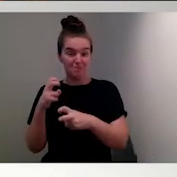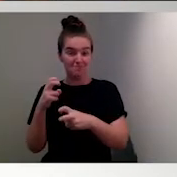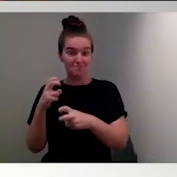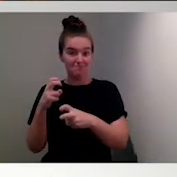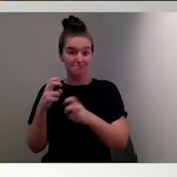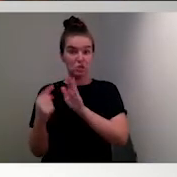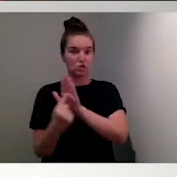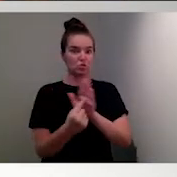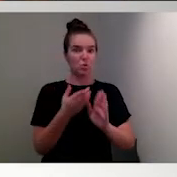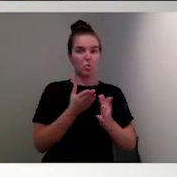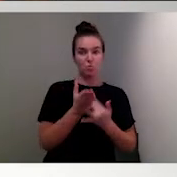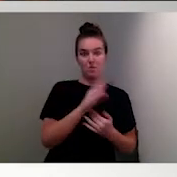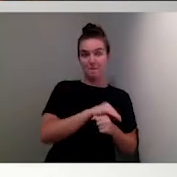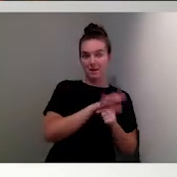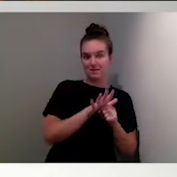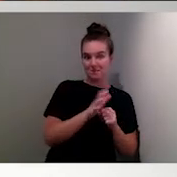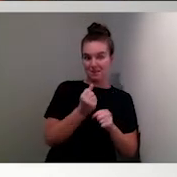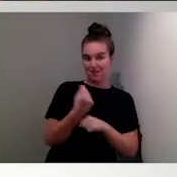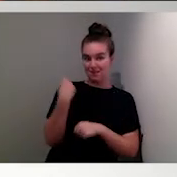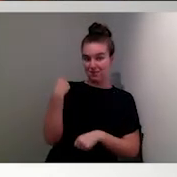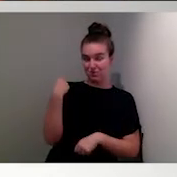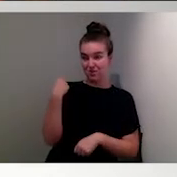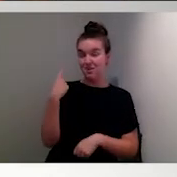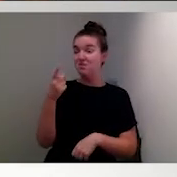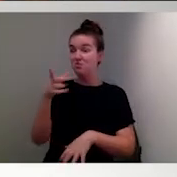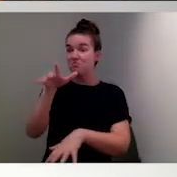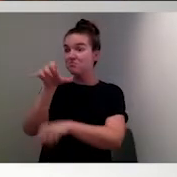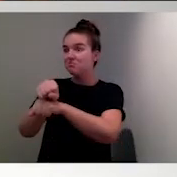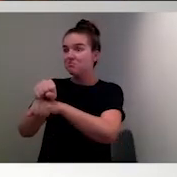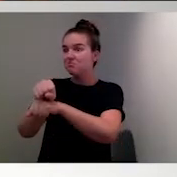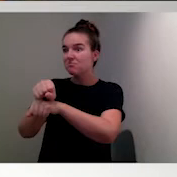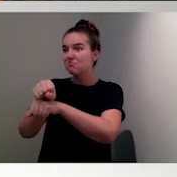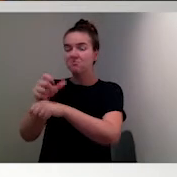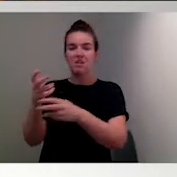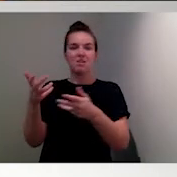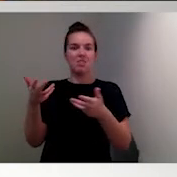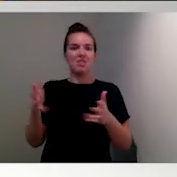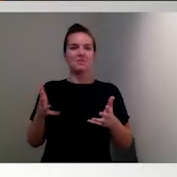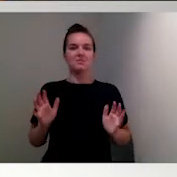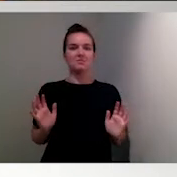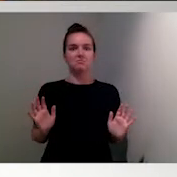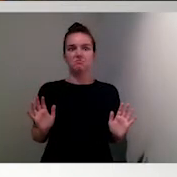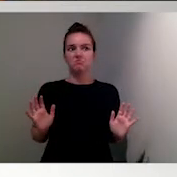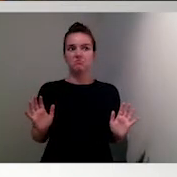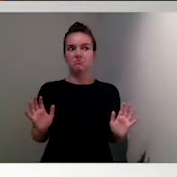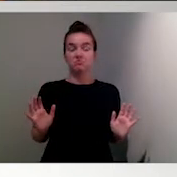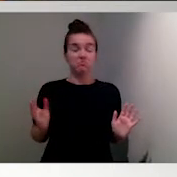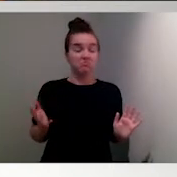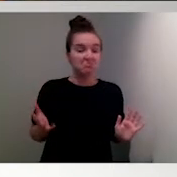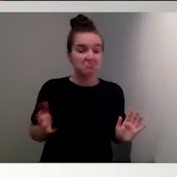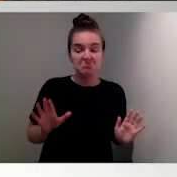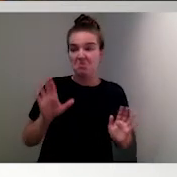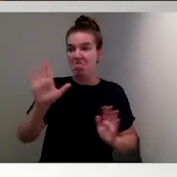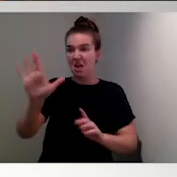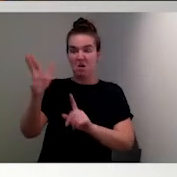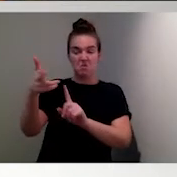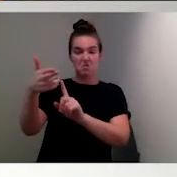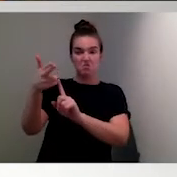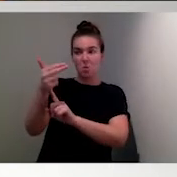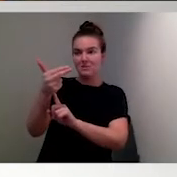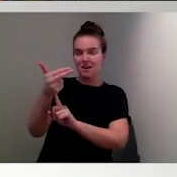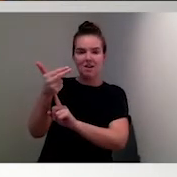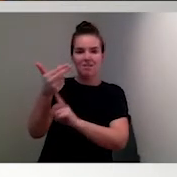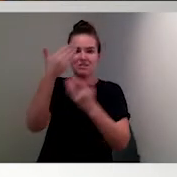the pandemic, is then you're on your own. That's it. That hotel doesn't know you, that brand doesn't know you. You're